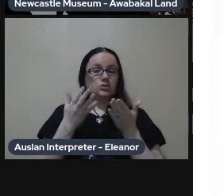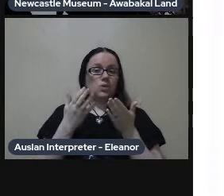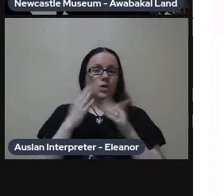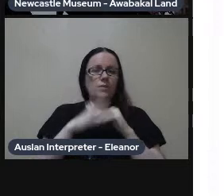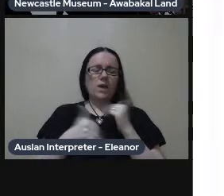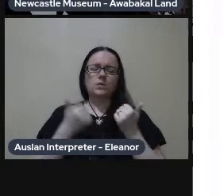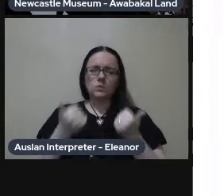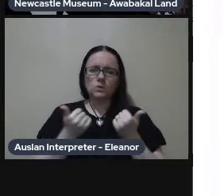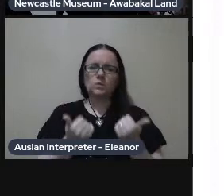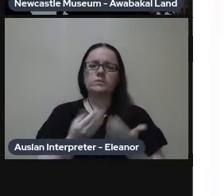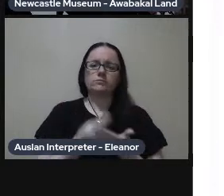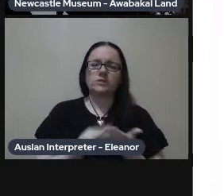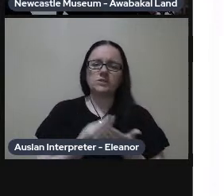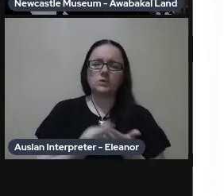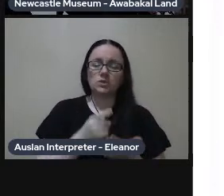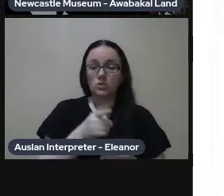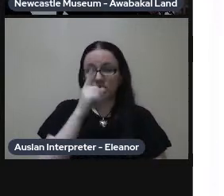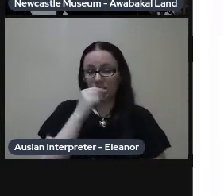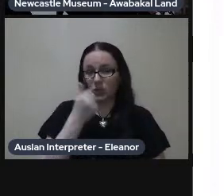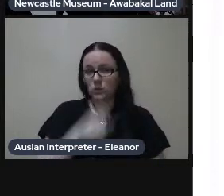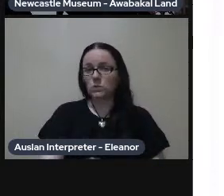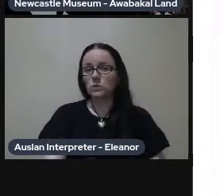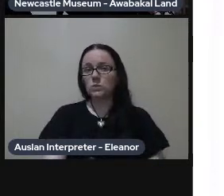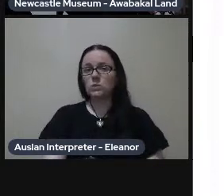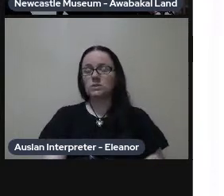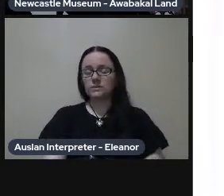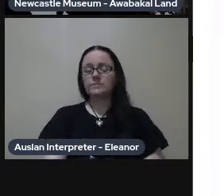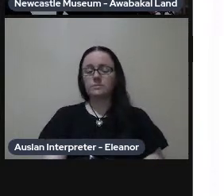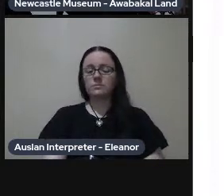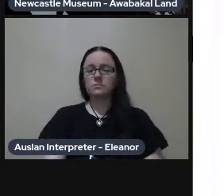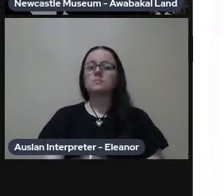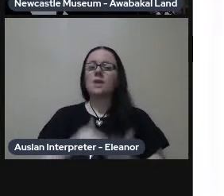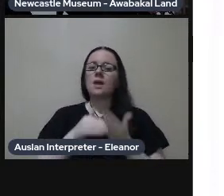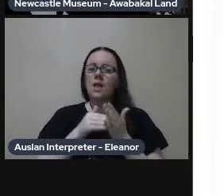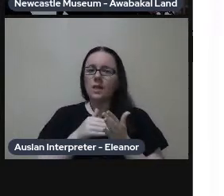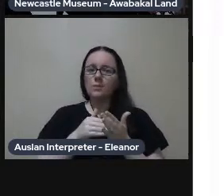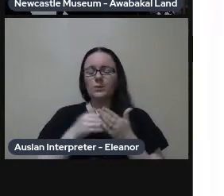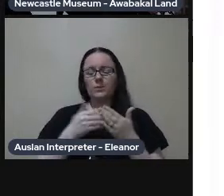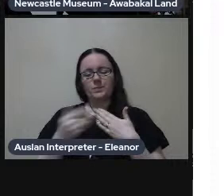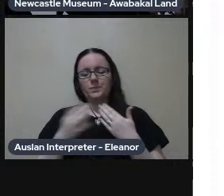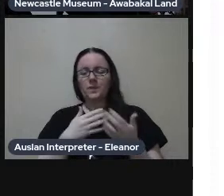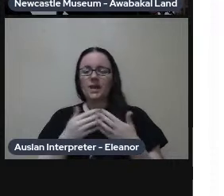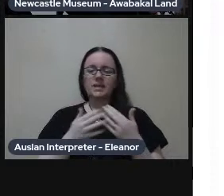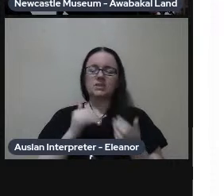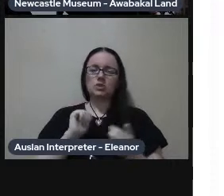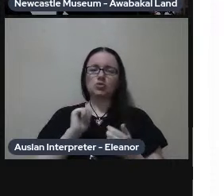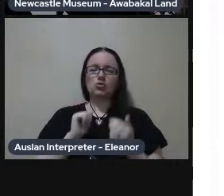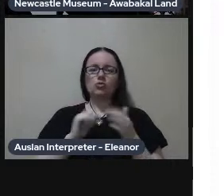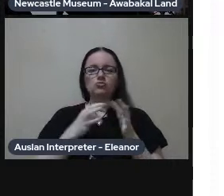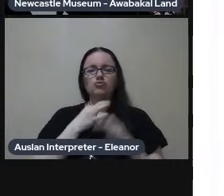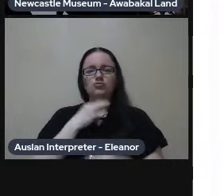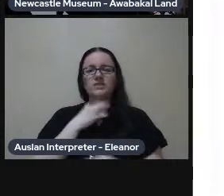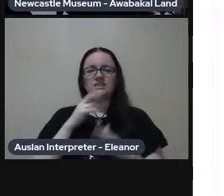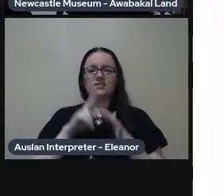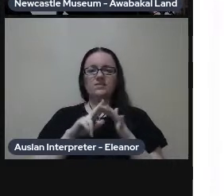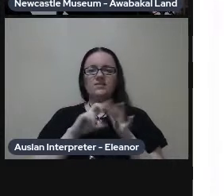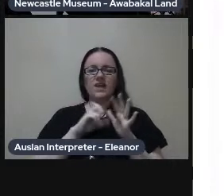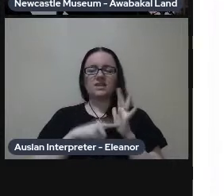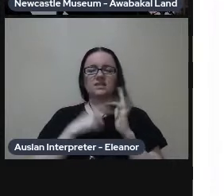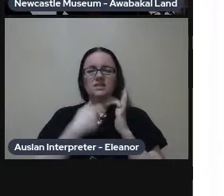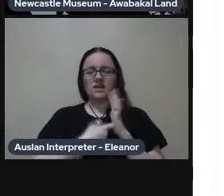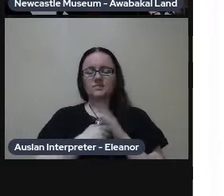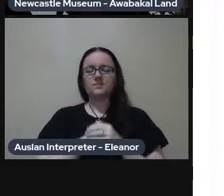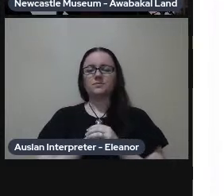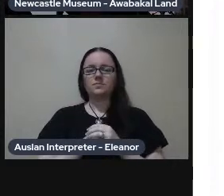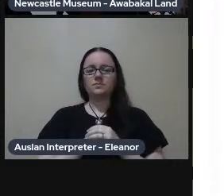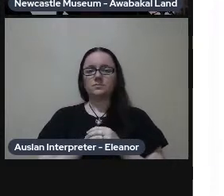not everybody is aware of that can help with identifying and managing their risk factors, particularly around medicines management. So the